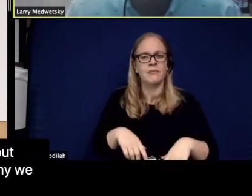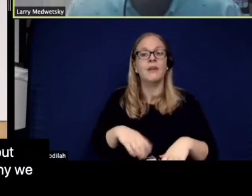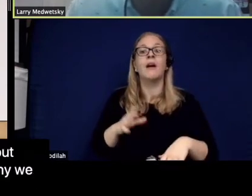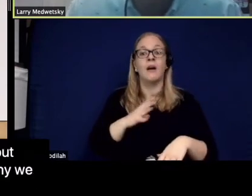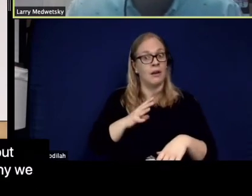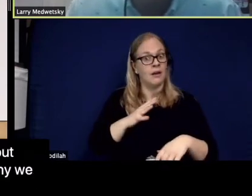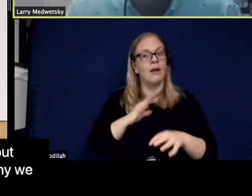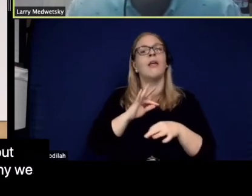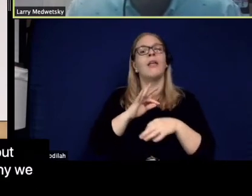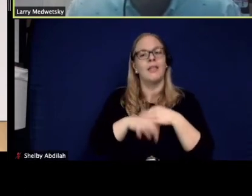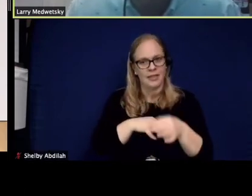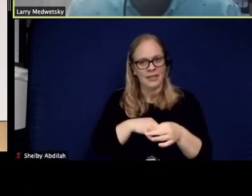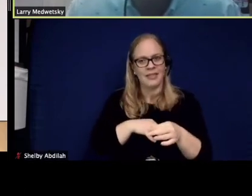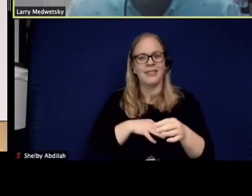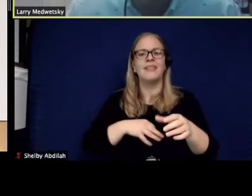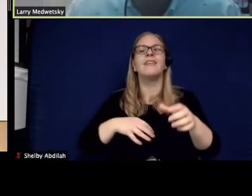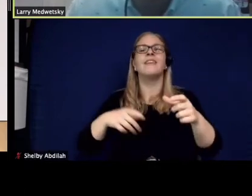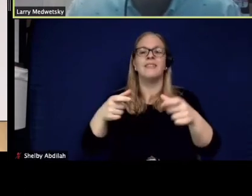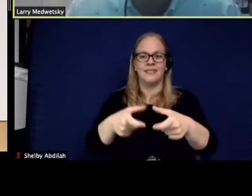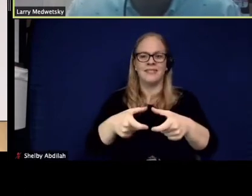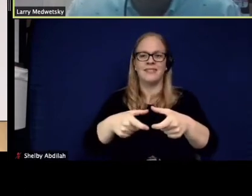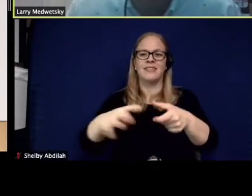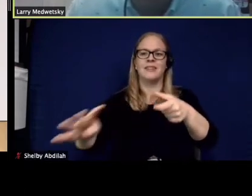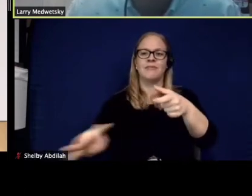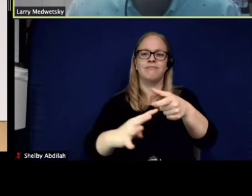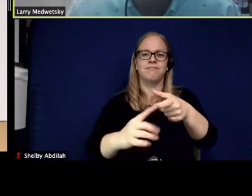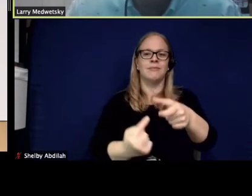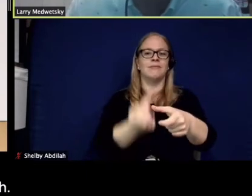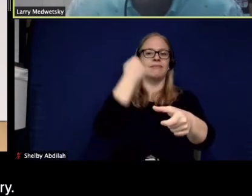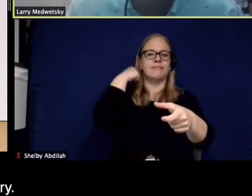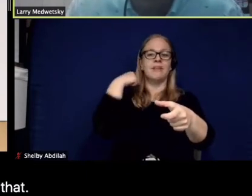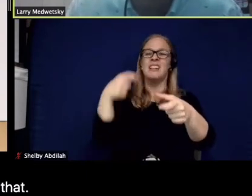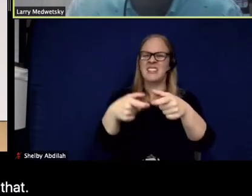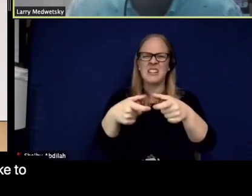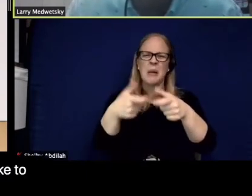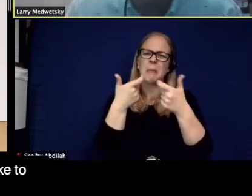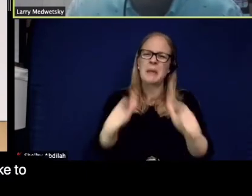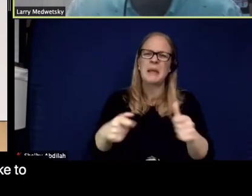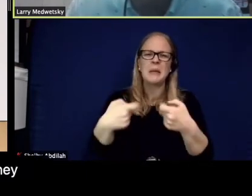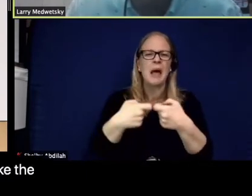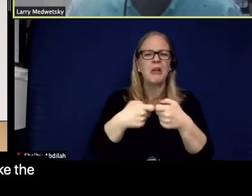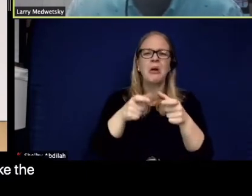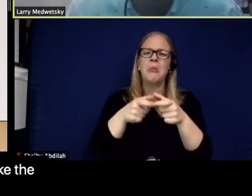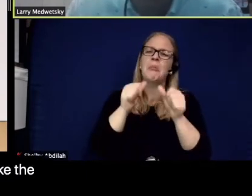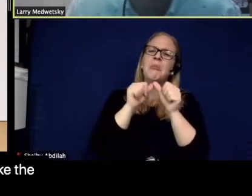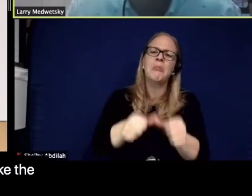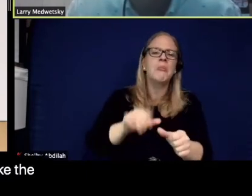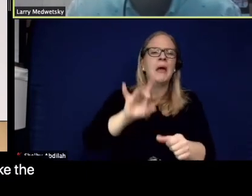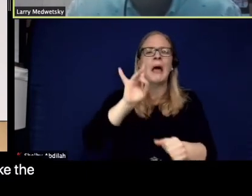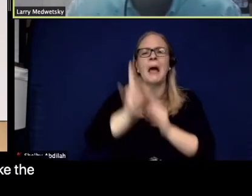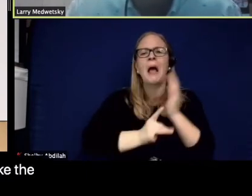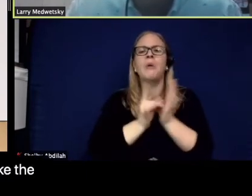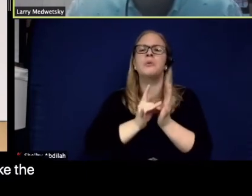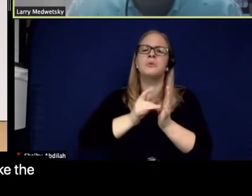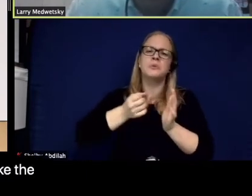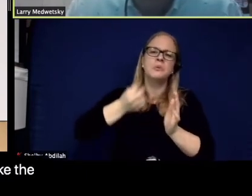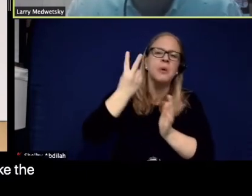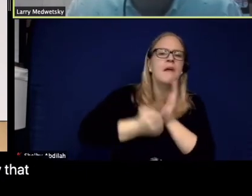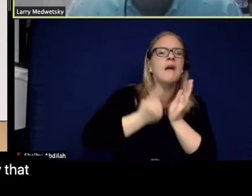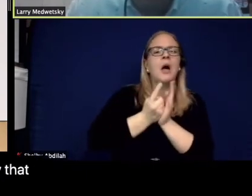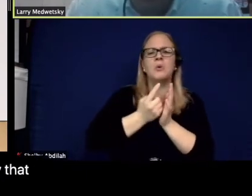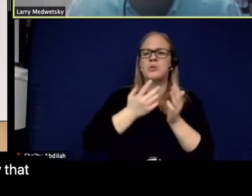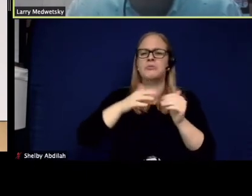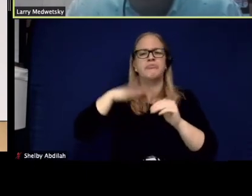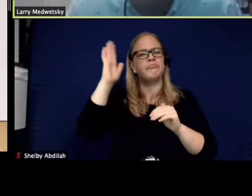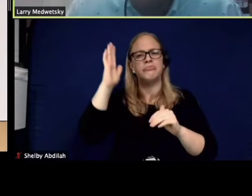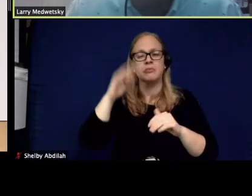intermediaries, because those come with much larger batteries and can last 8 or 10, 12 hours or more. But